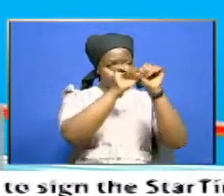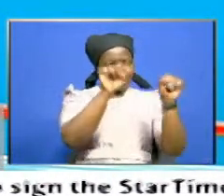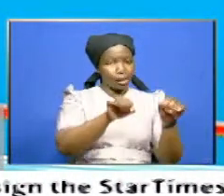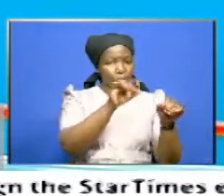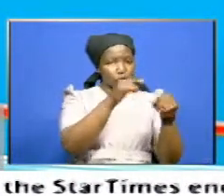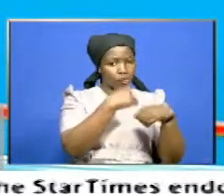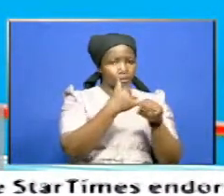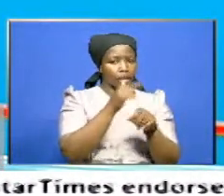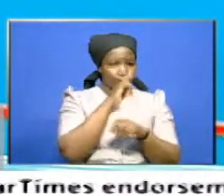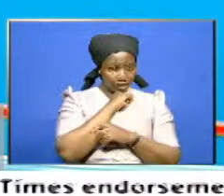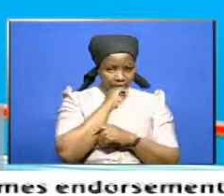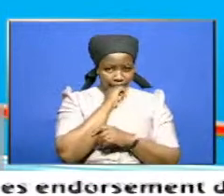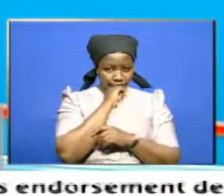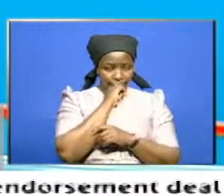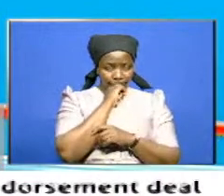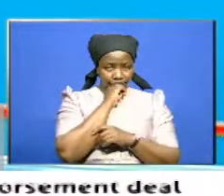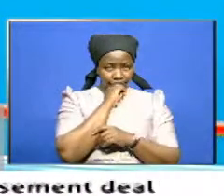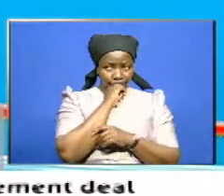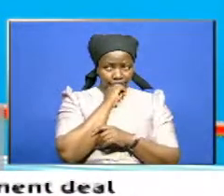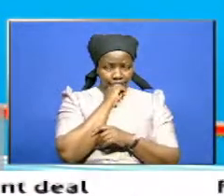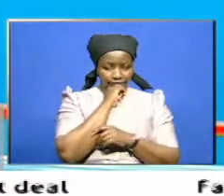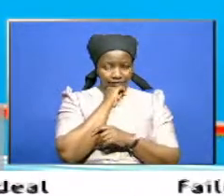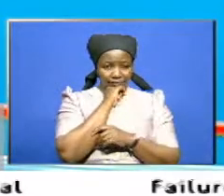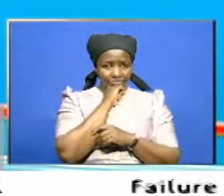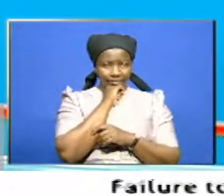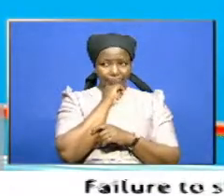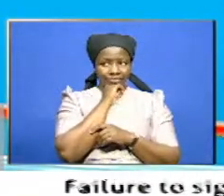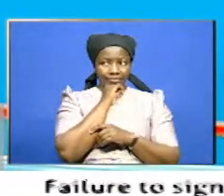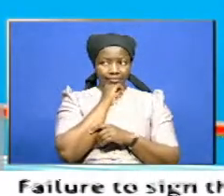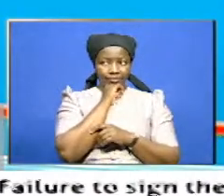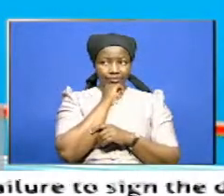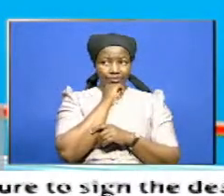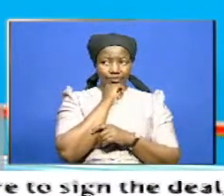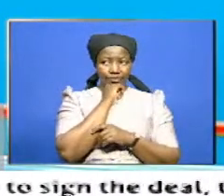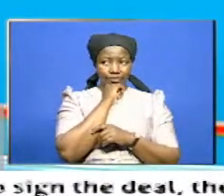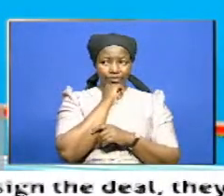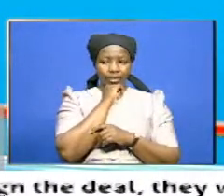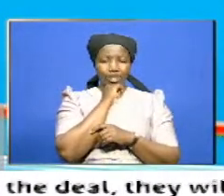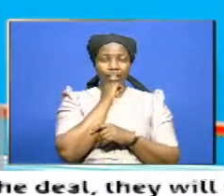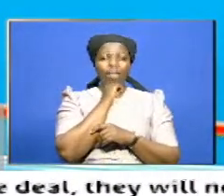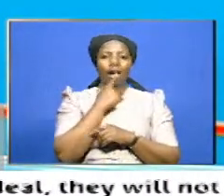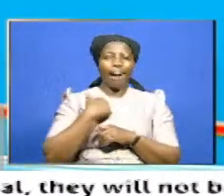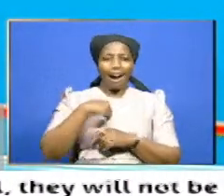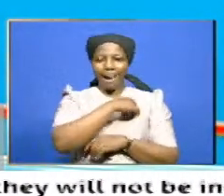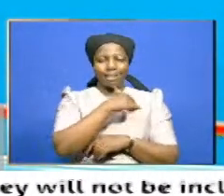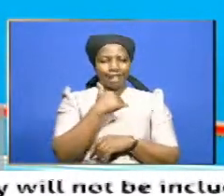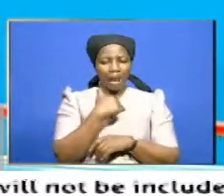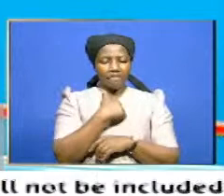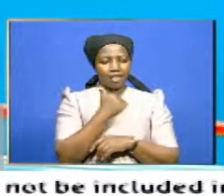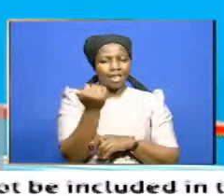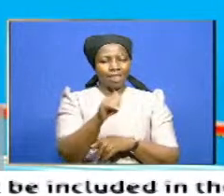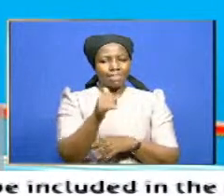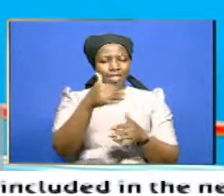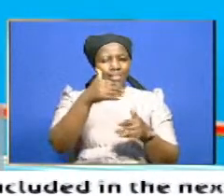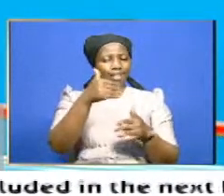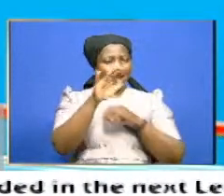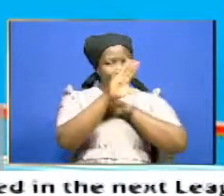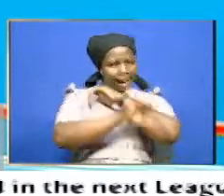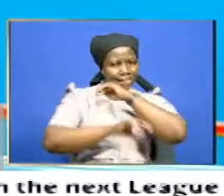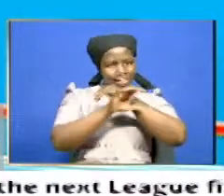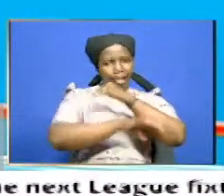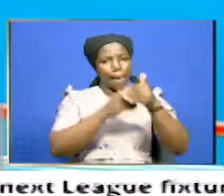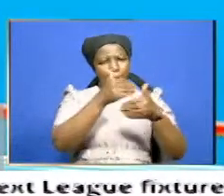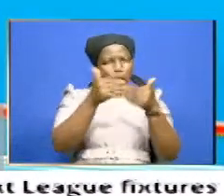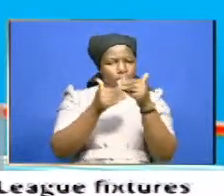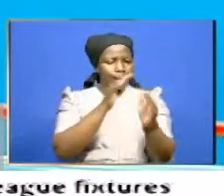place? Do we have inbuilt capacity as a country, you know, to maintain and sustain